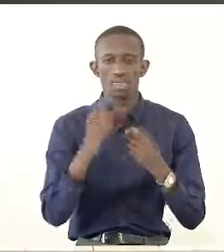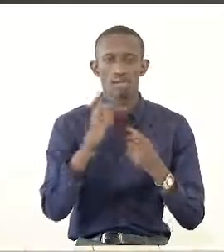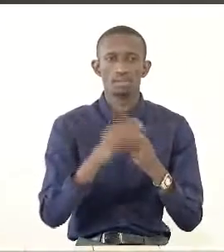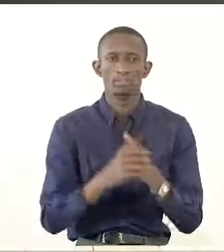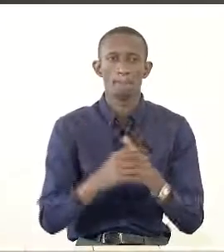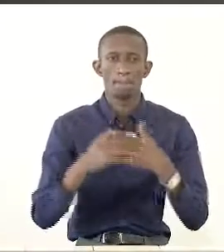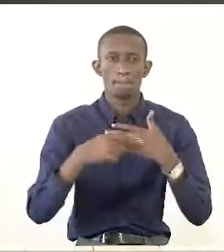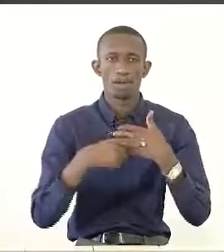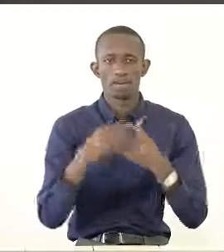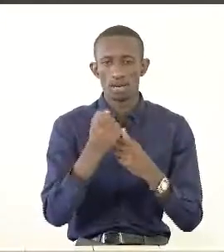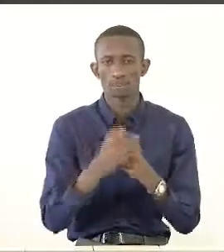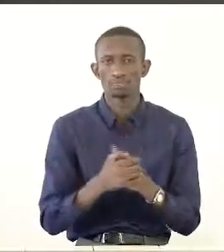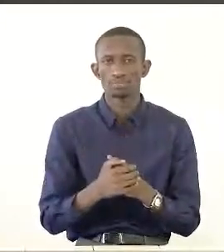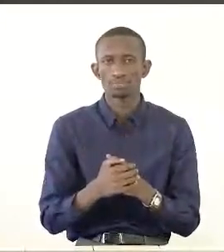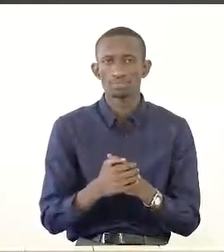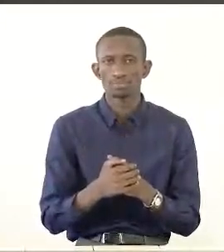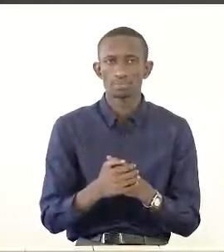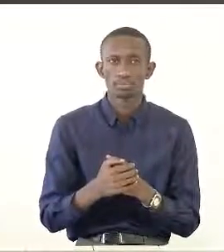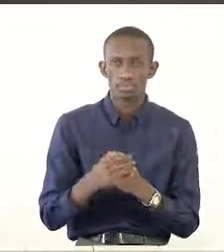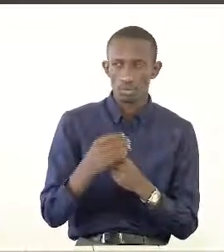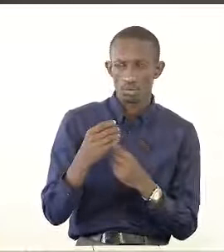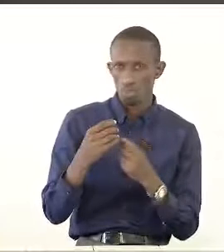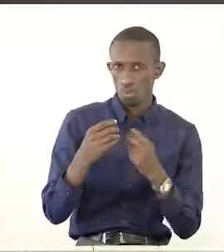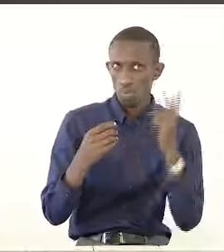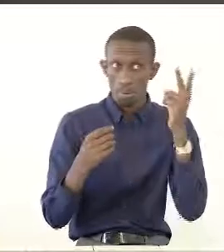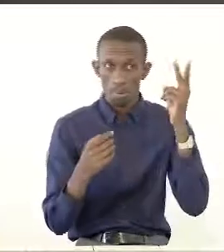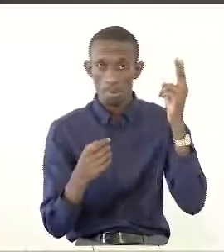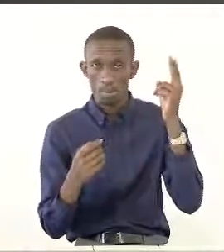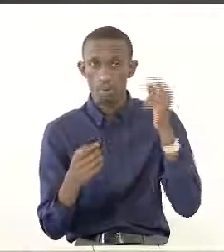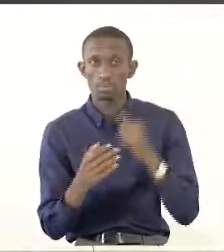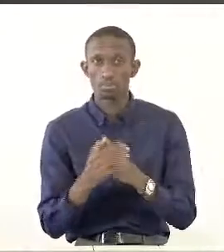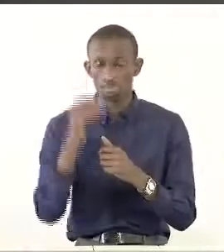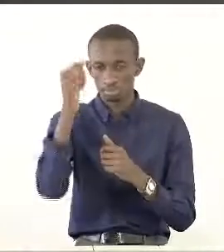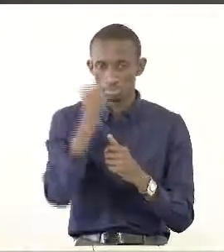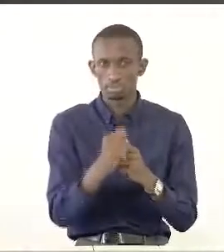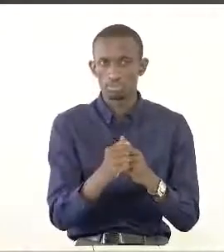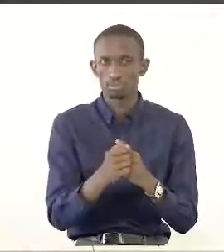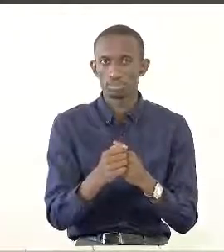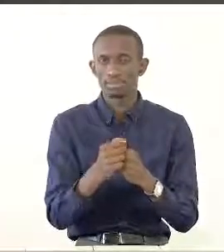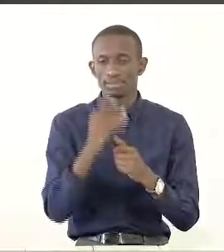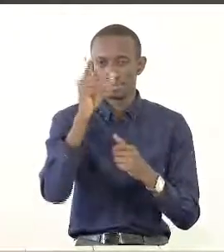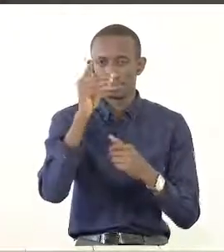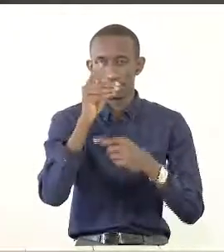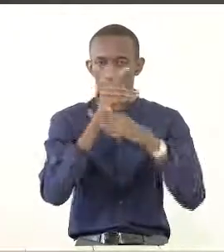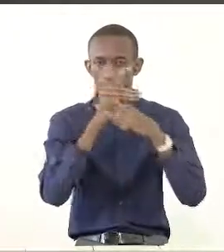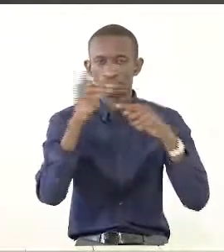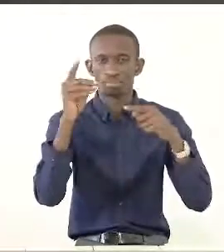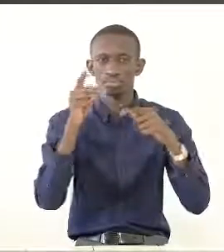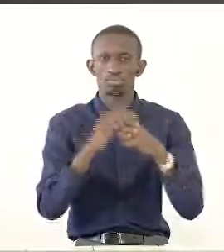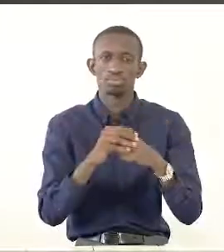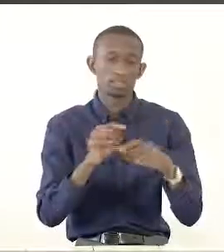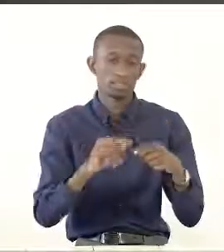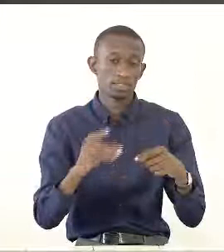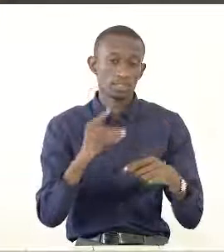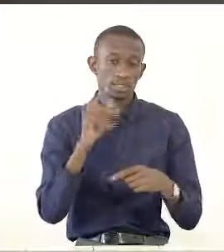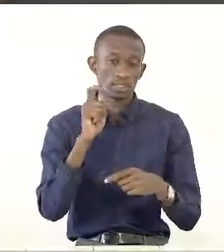as this is the derivative of this function, I can multiply by d for dx